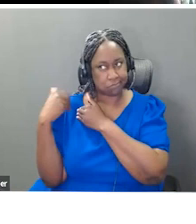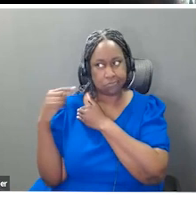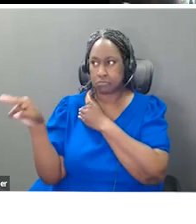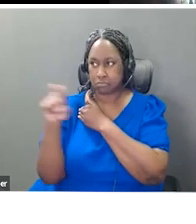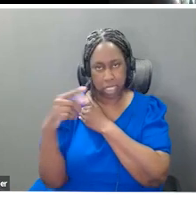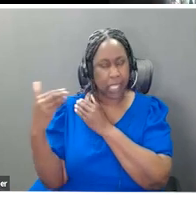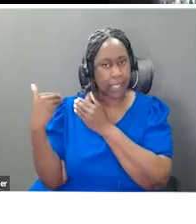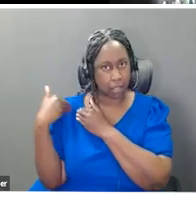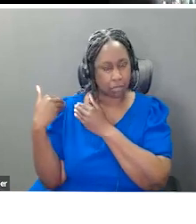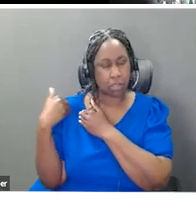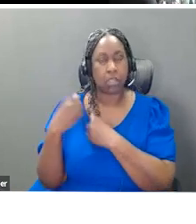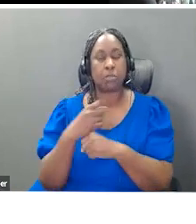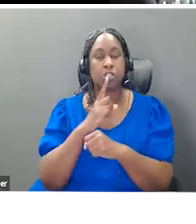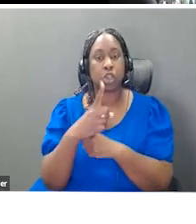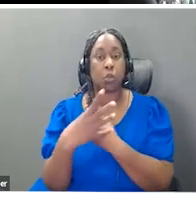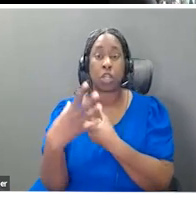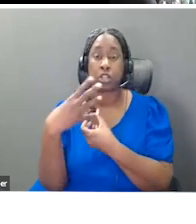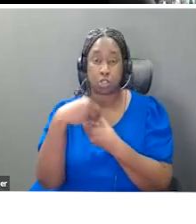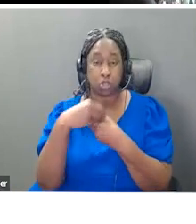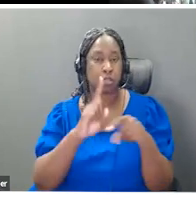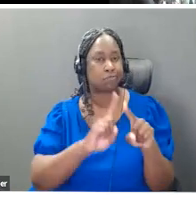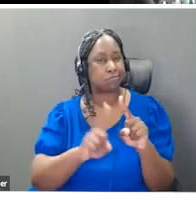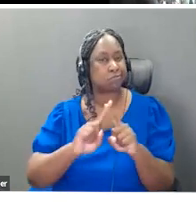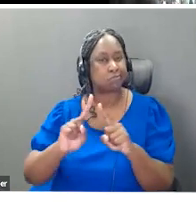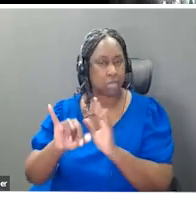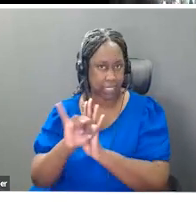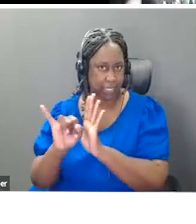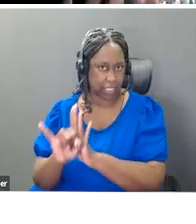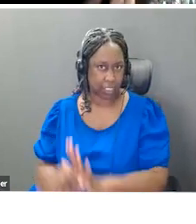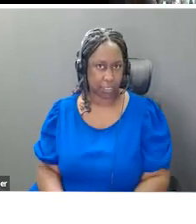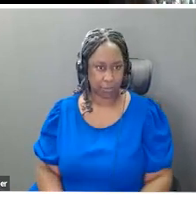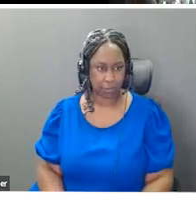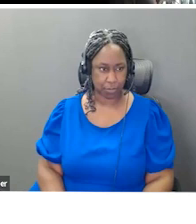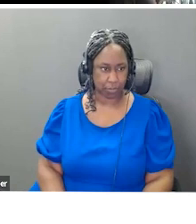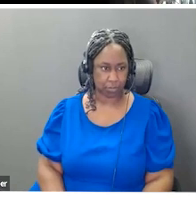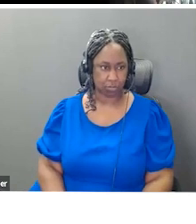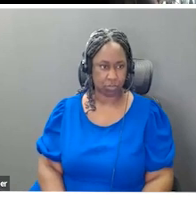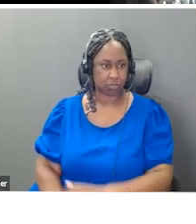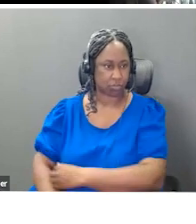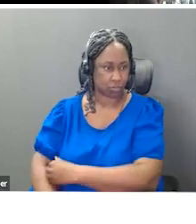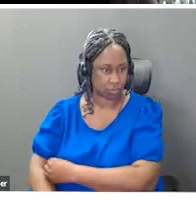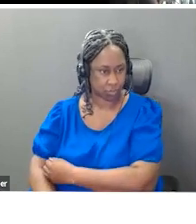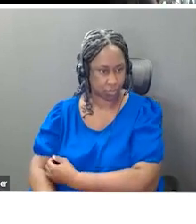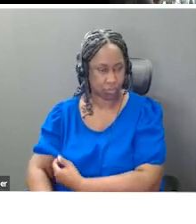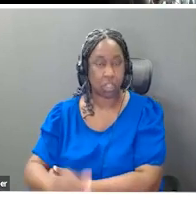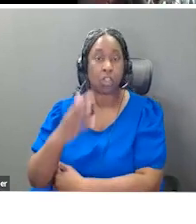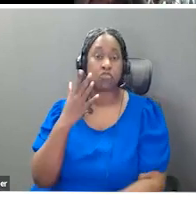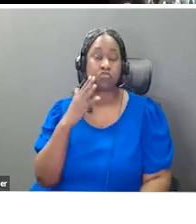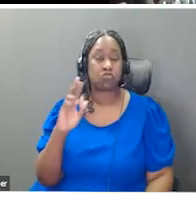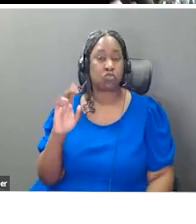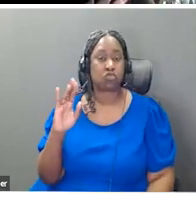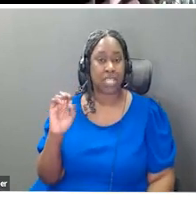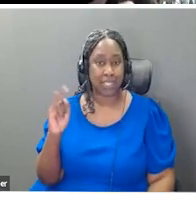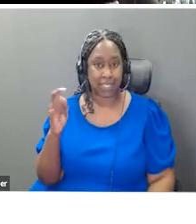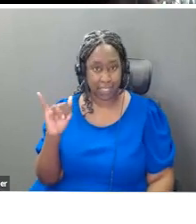make sure that we've really included a range of different identities. So different races and ethnicities, like we've talked about, a mix